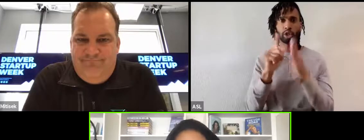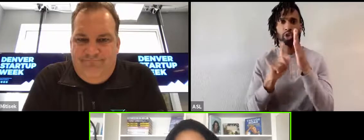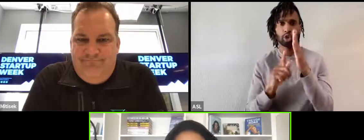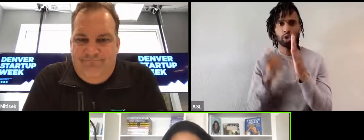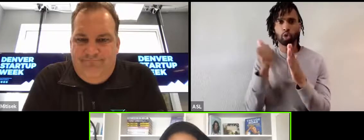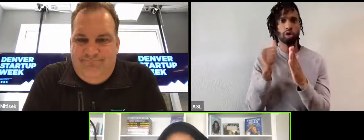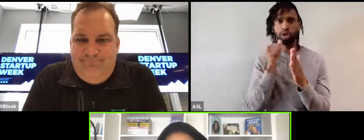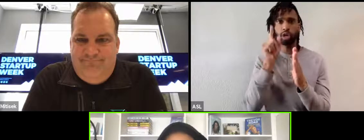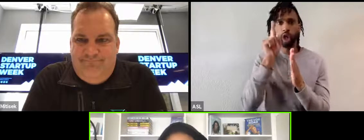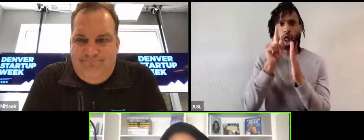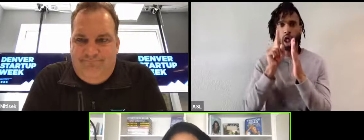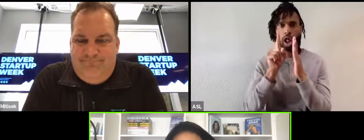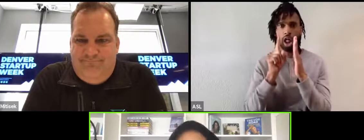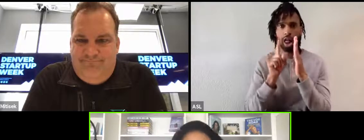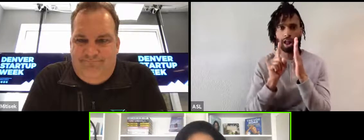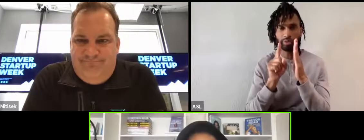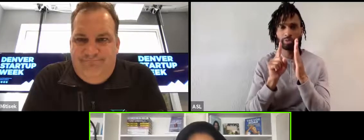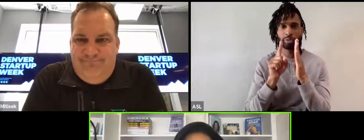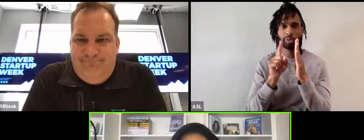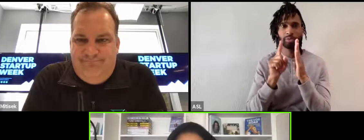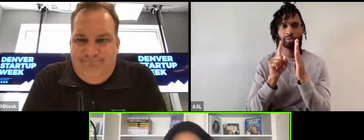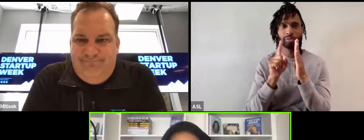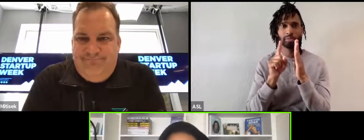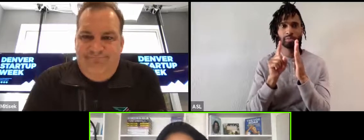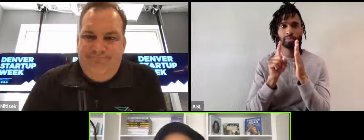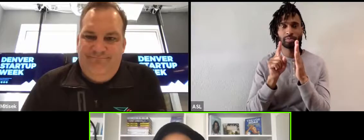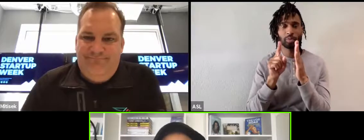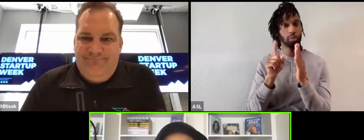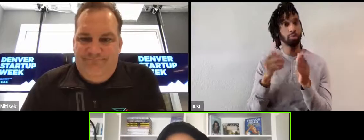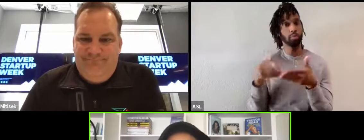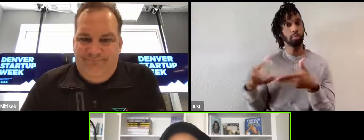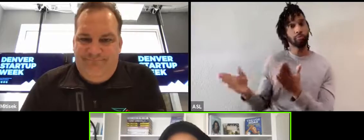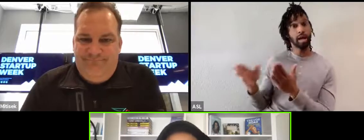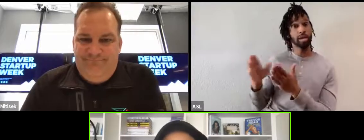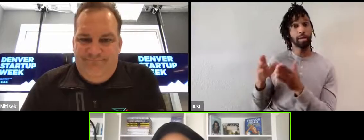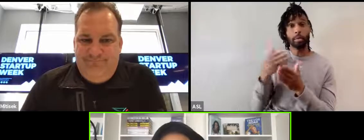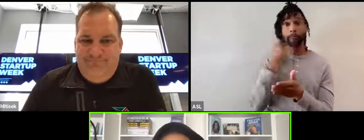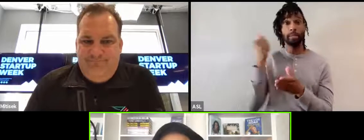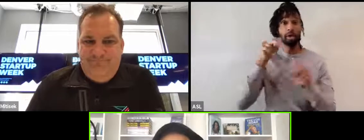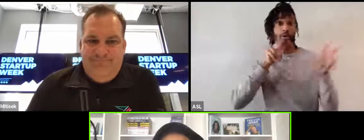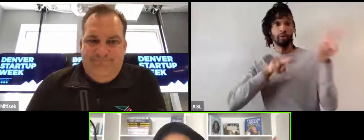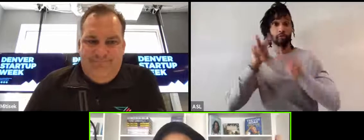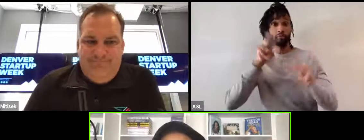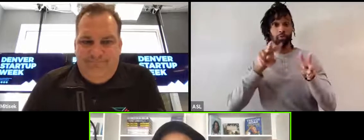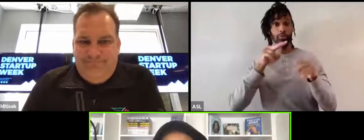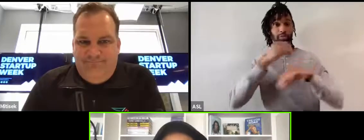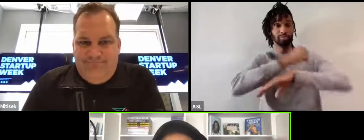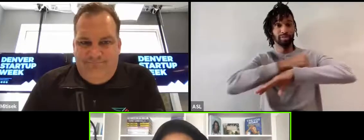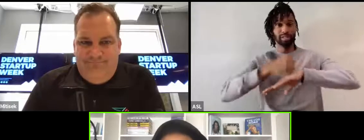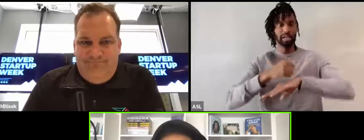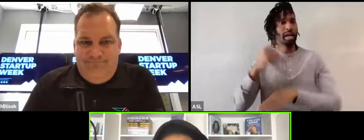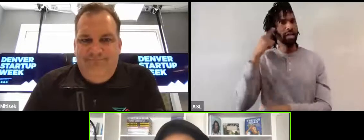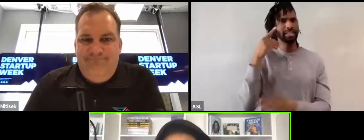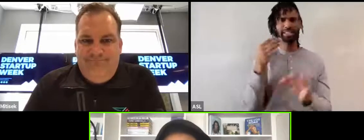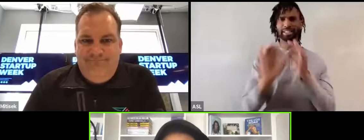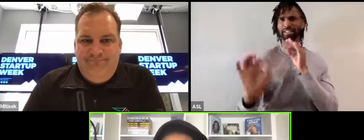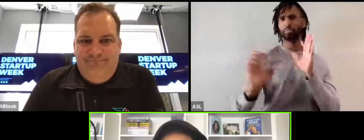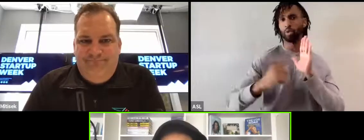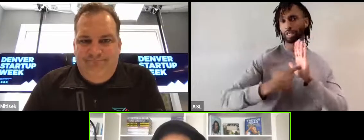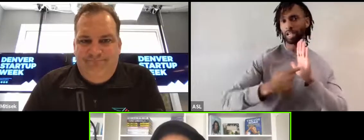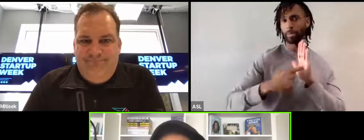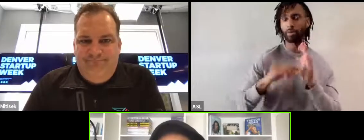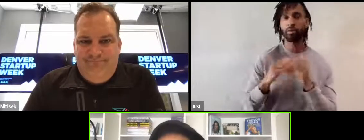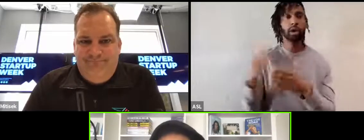didn't lose any height when you gave someone else a better view of the stage. And to me, that's like a really simple example of